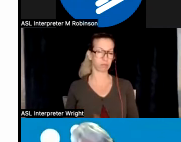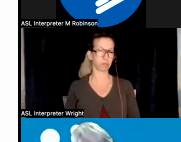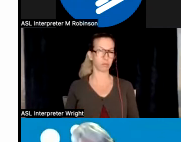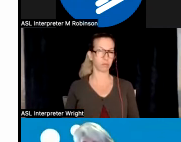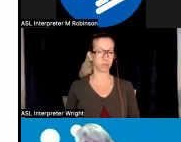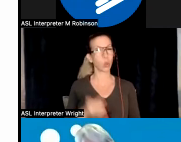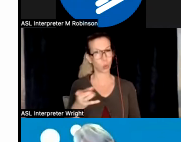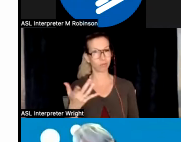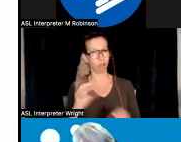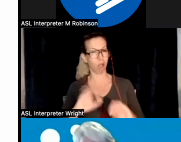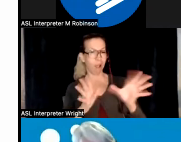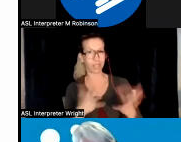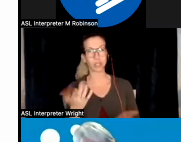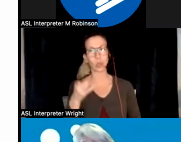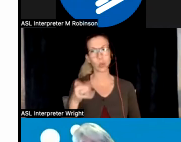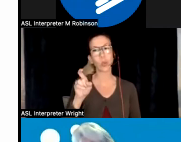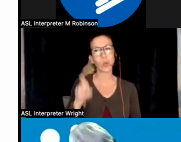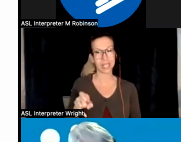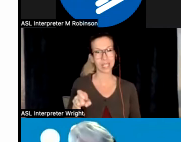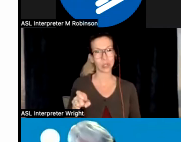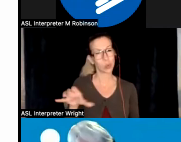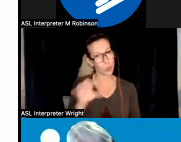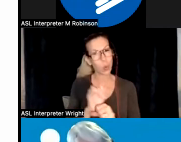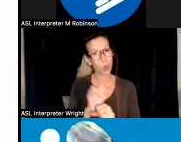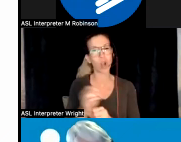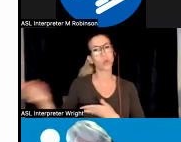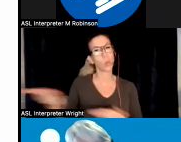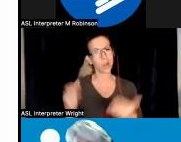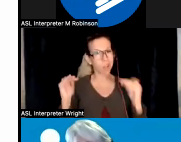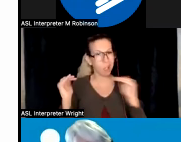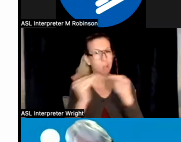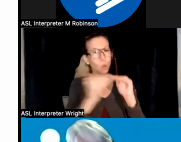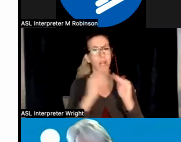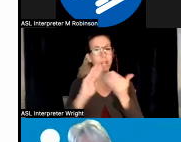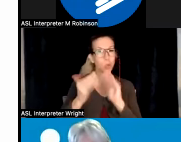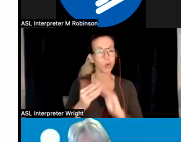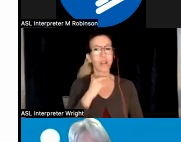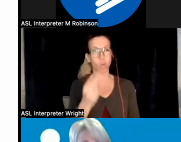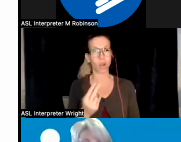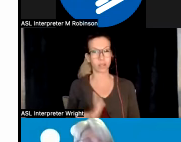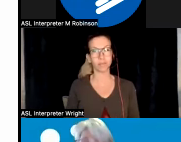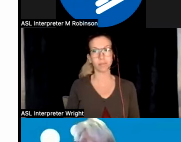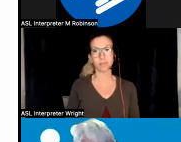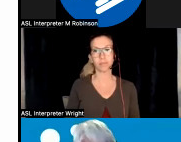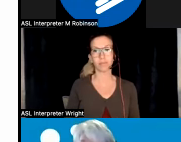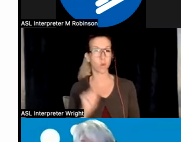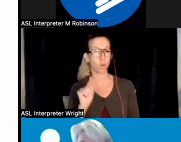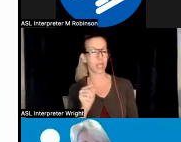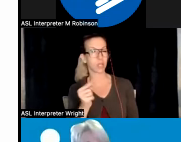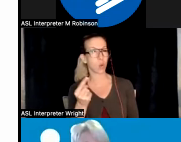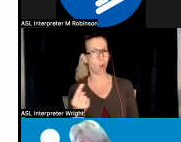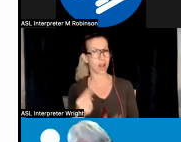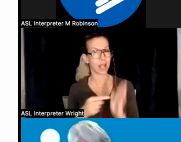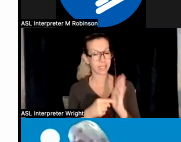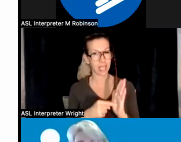some work to bring equity and community voice to the table. So this is just one example. I